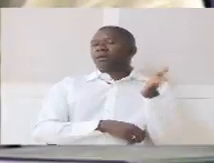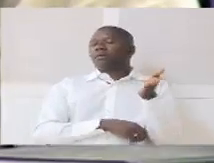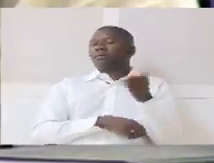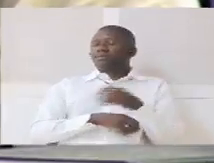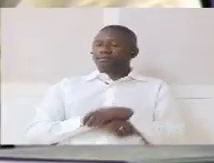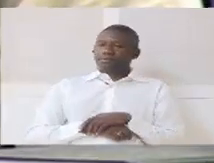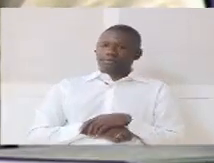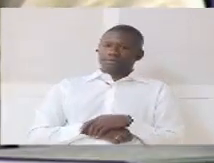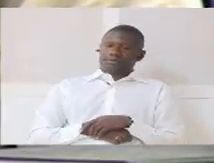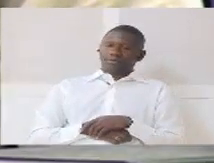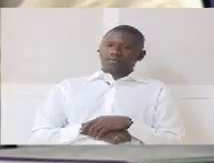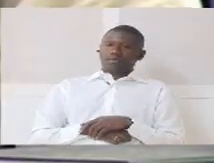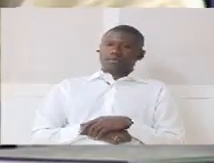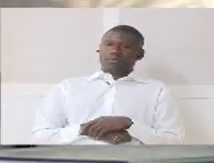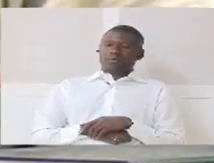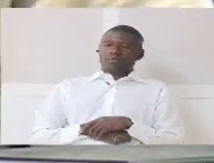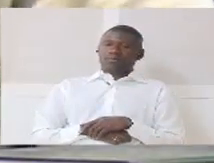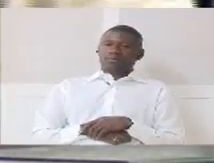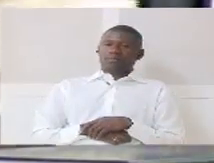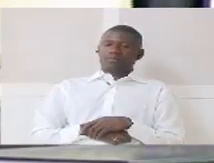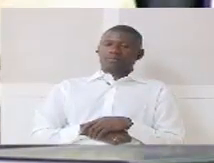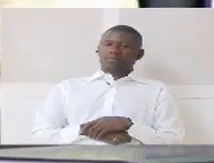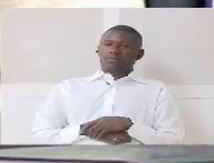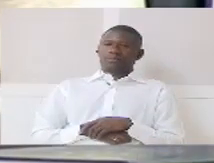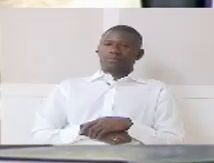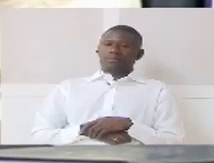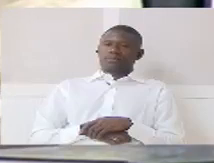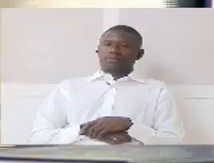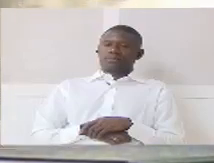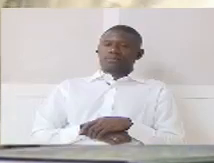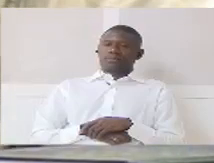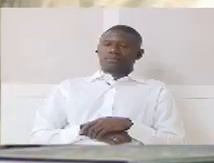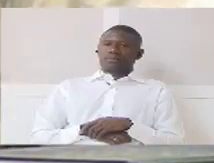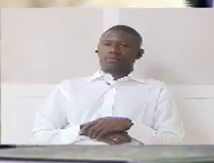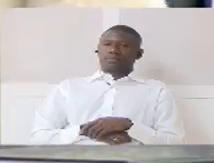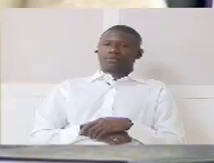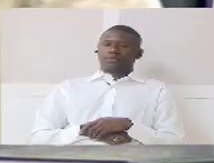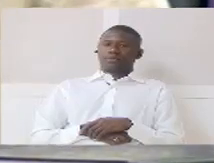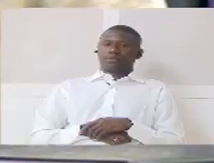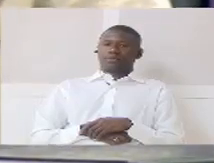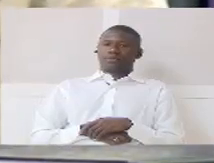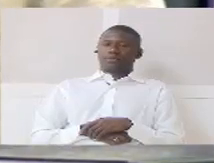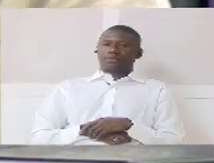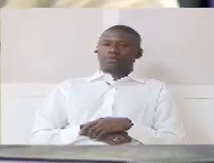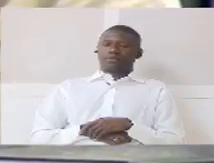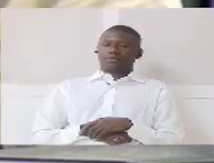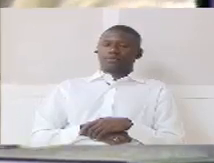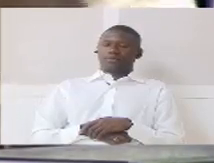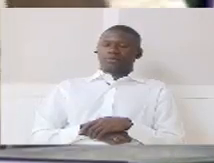nje. Dole ka feel ko ngata kama ngabula. Wala ngata ngasanga mfong ngata detainee